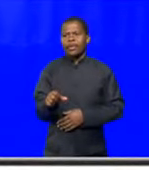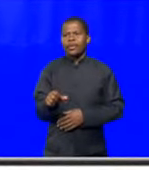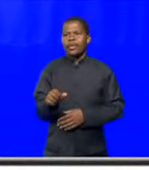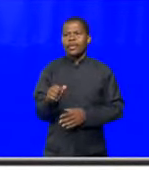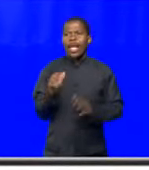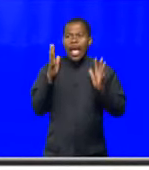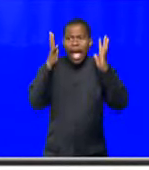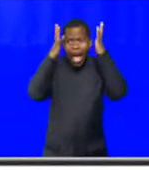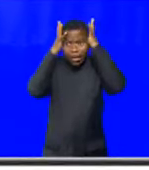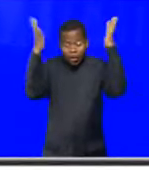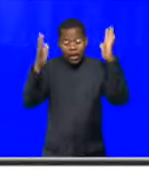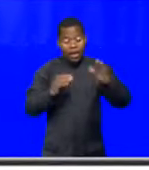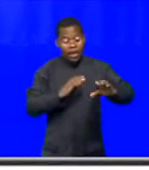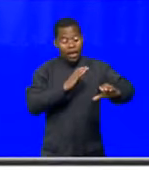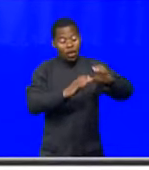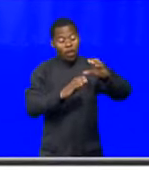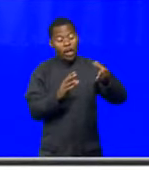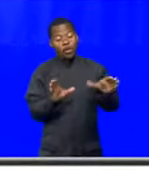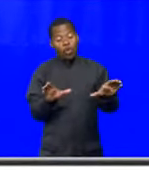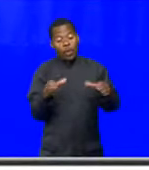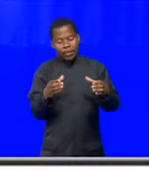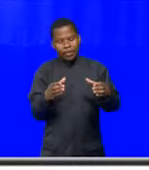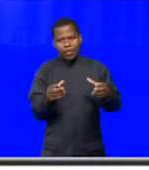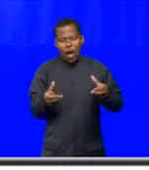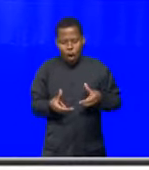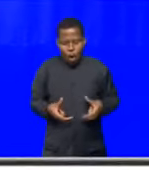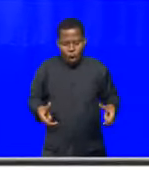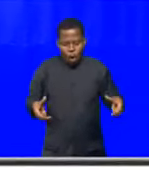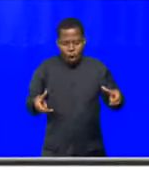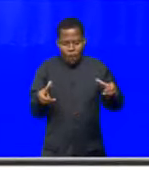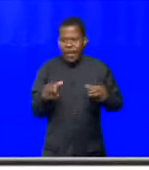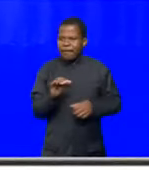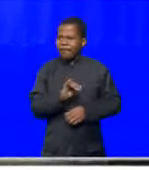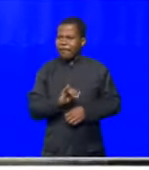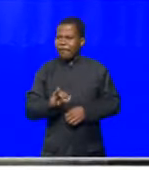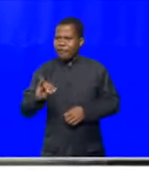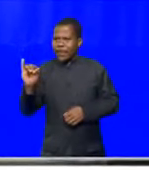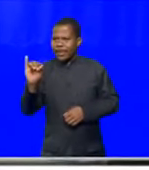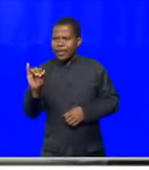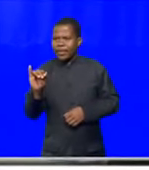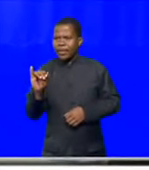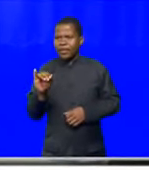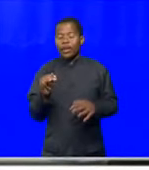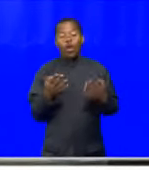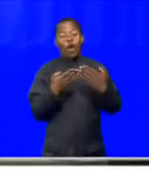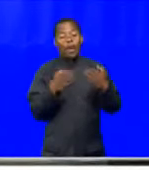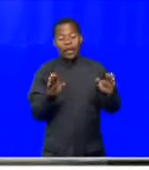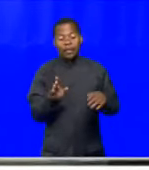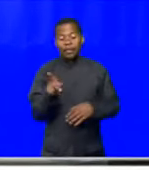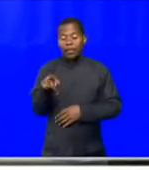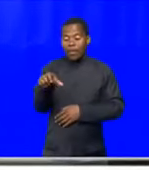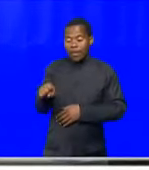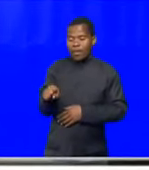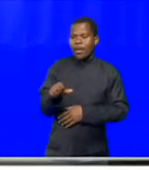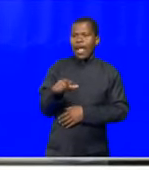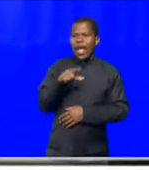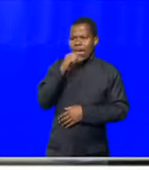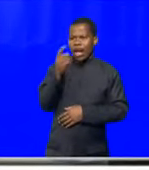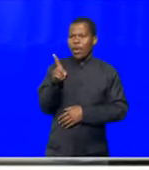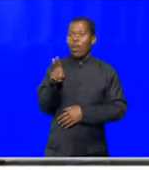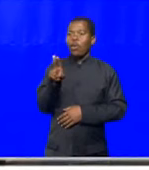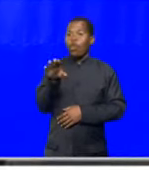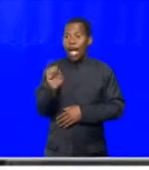the first ever Eswatini Radio Communications Conference. The meeting was officially opened by the PS and the Minister of